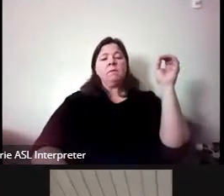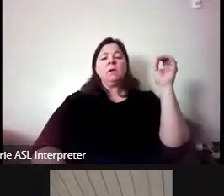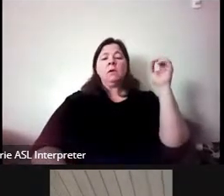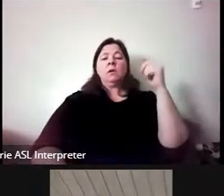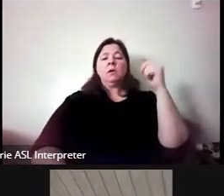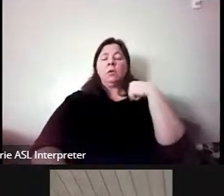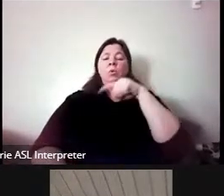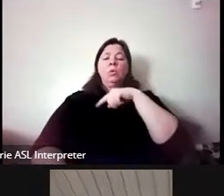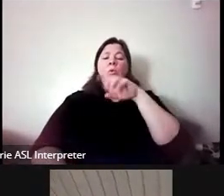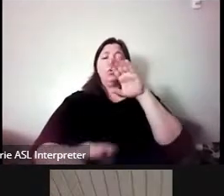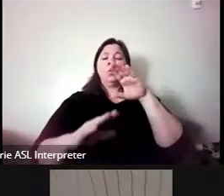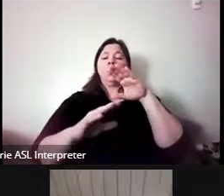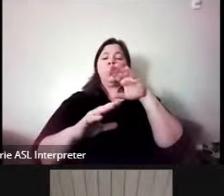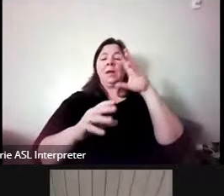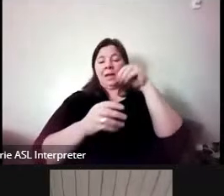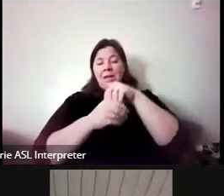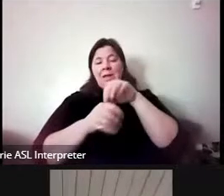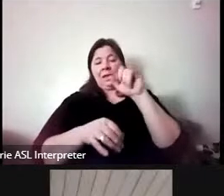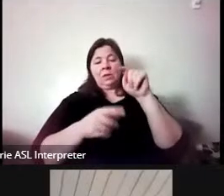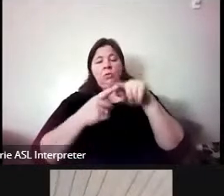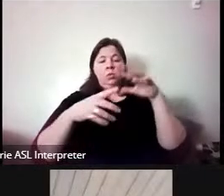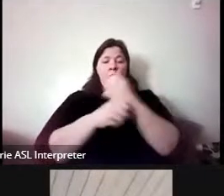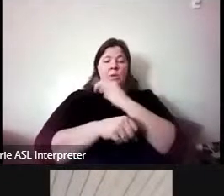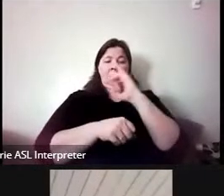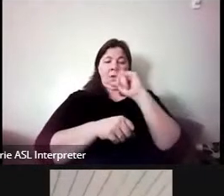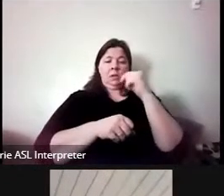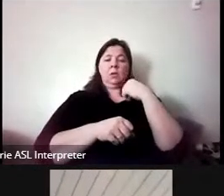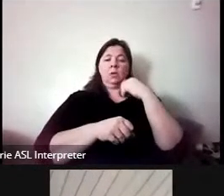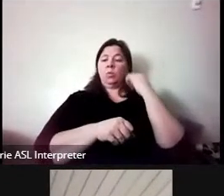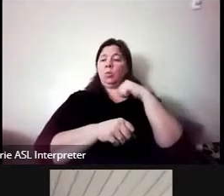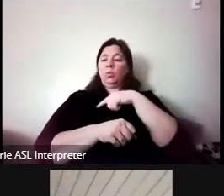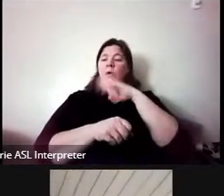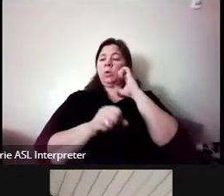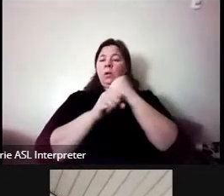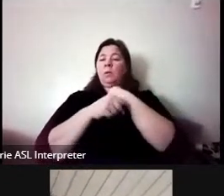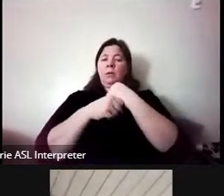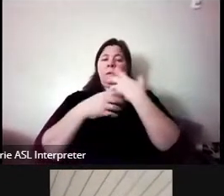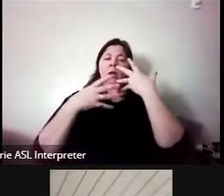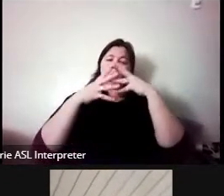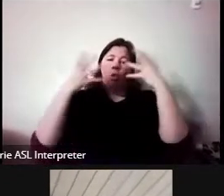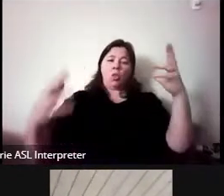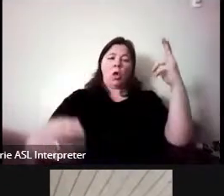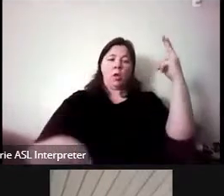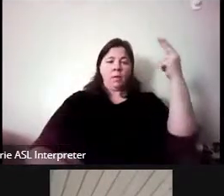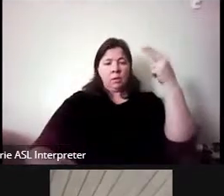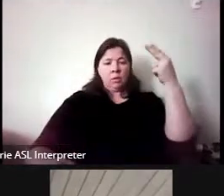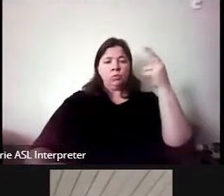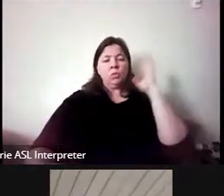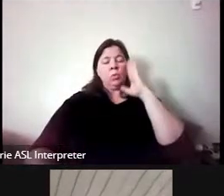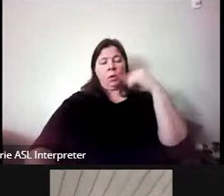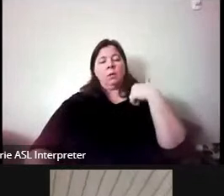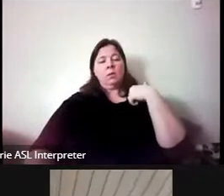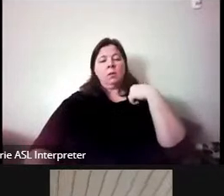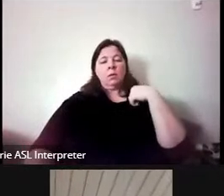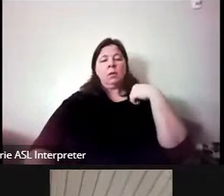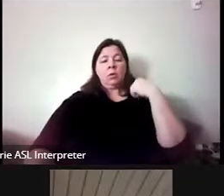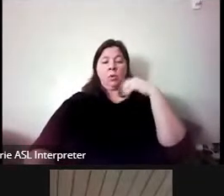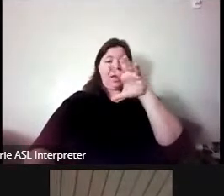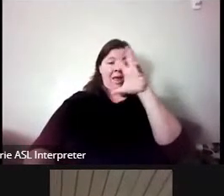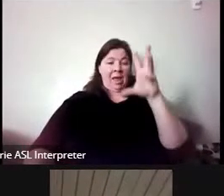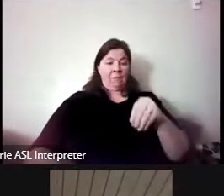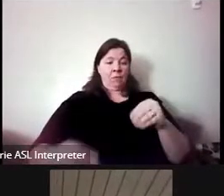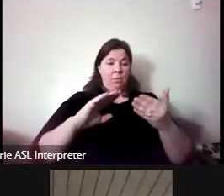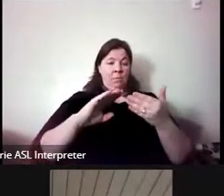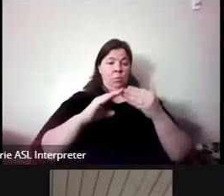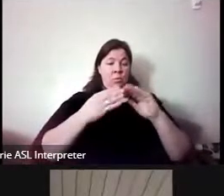in it to win it, and definitely we are going to make a lot of history everywhere. And I thank the African